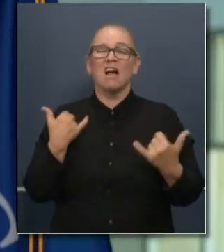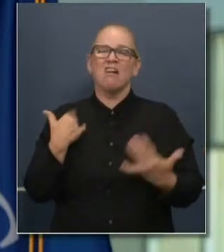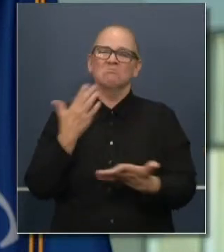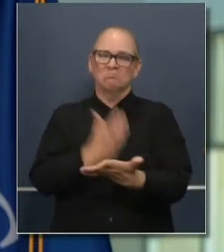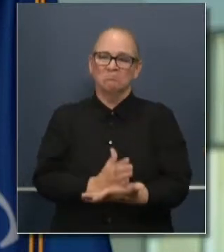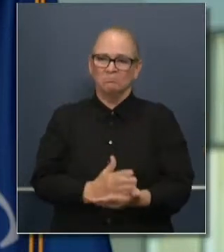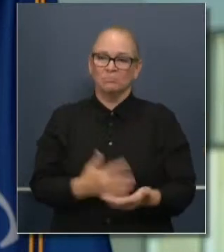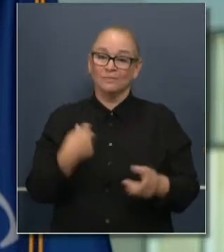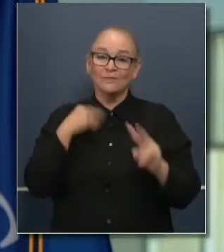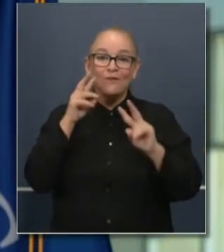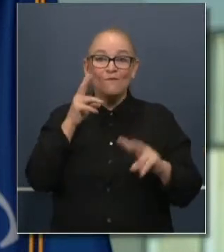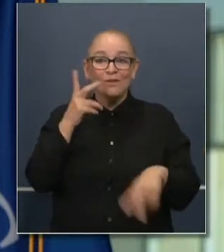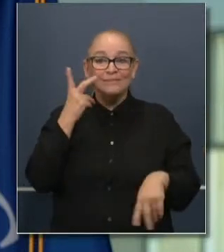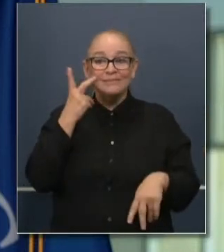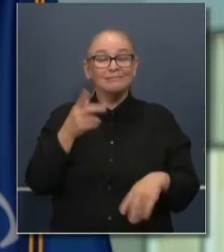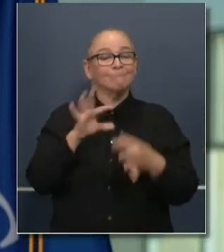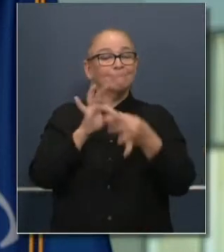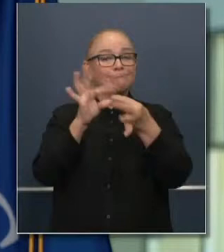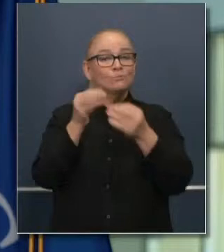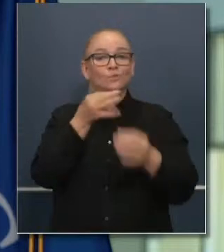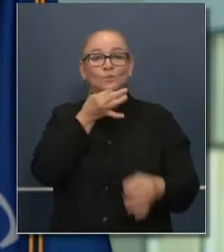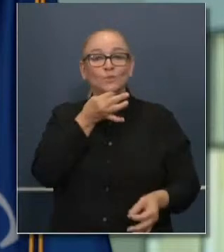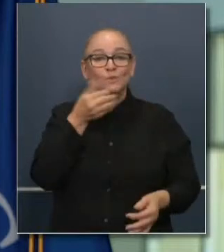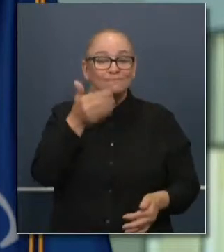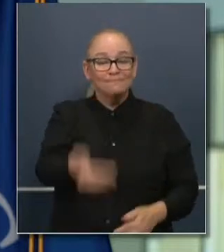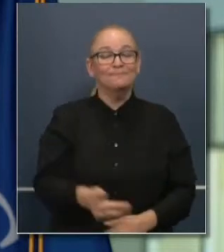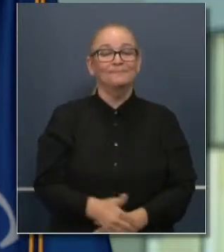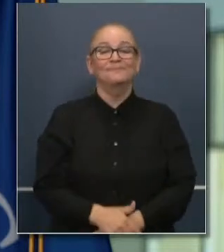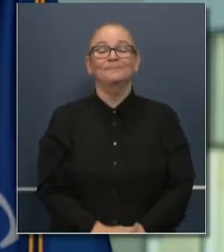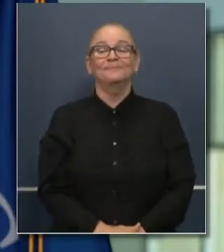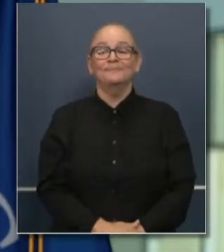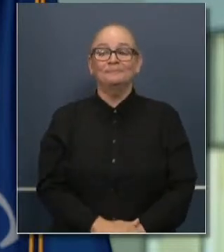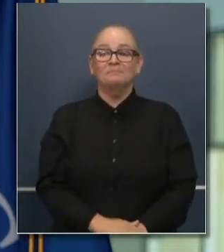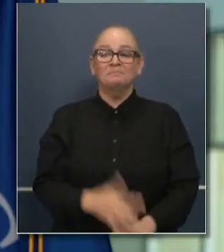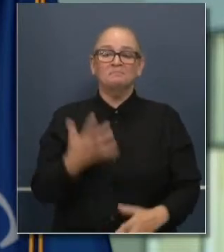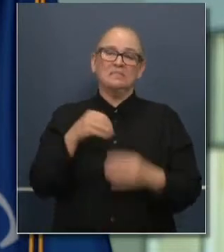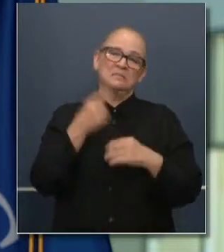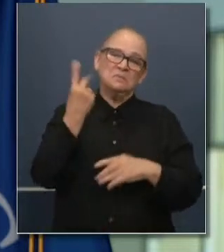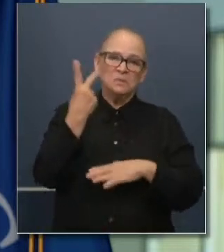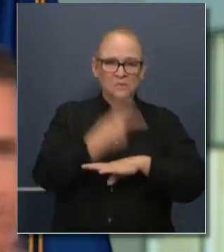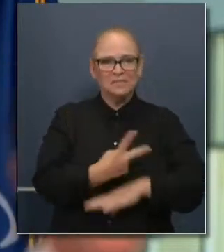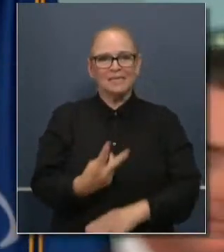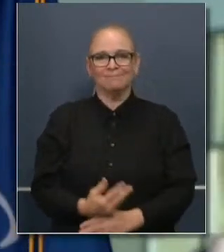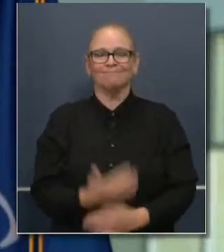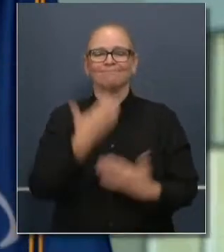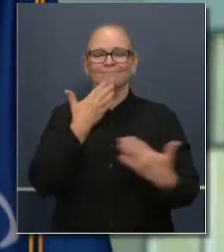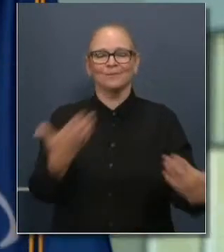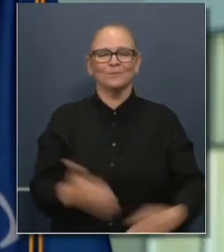catching back up, sharing some updated information in the next day or two. Thank you, everybody.